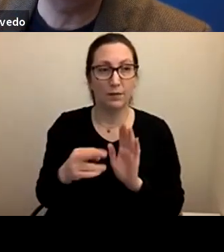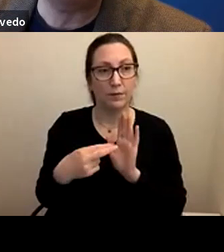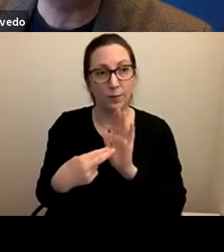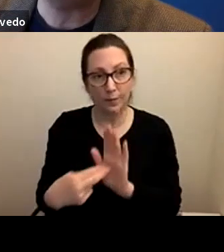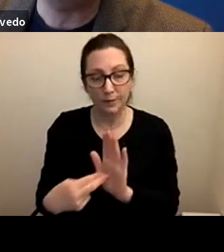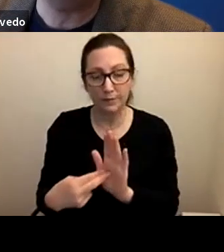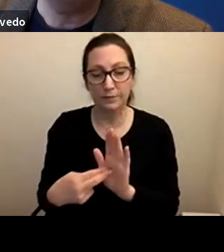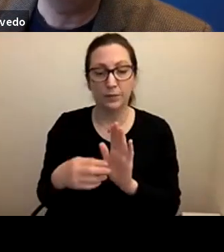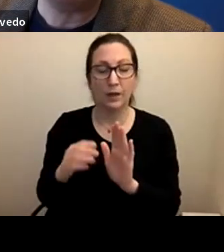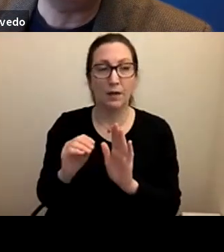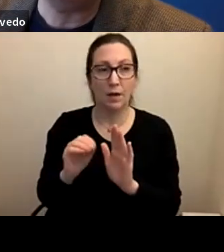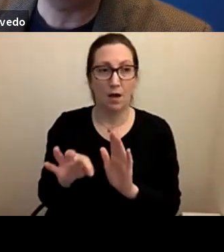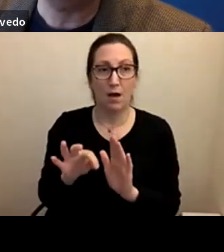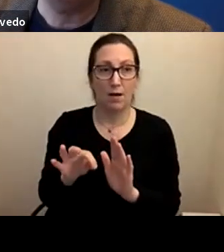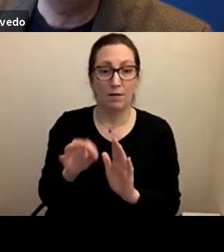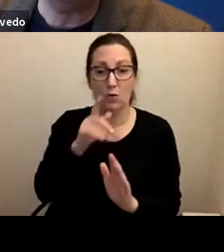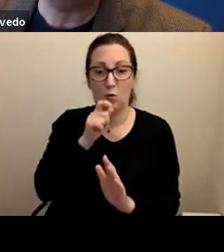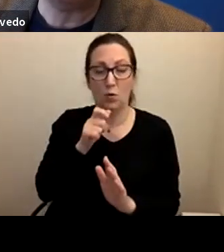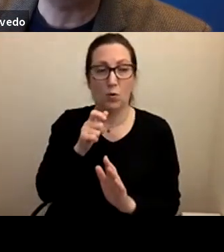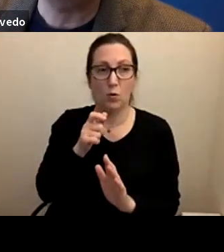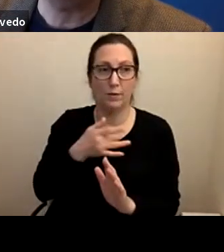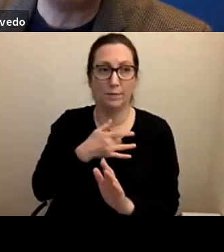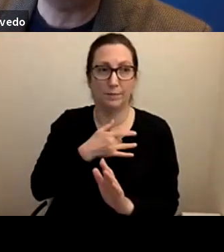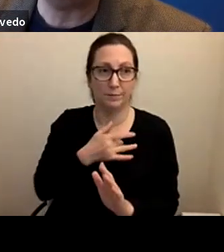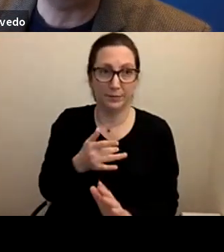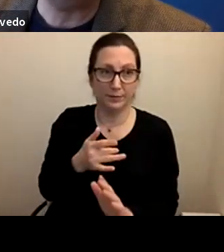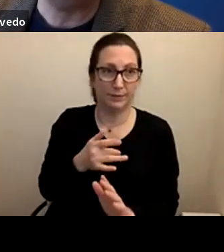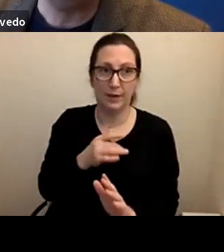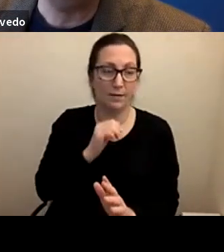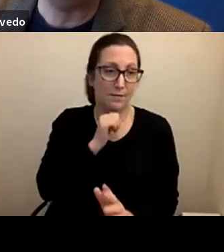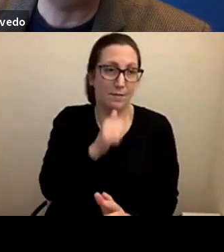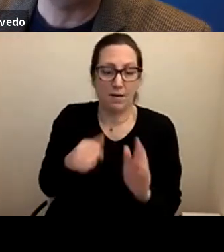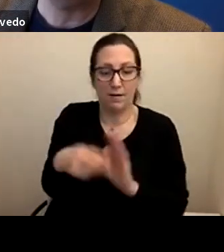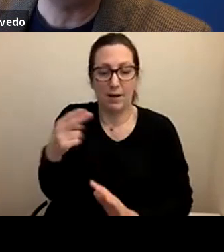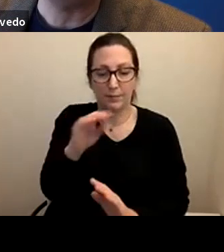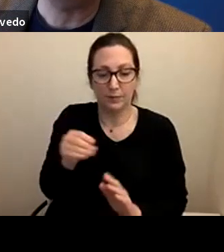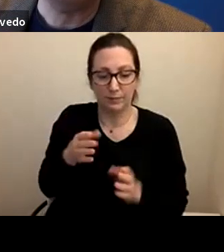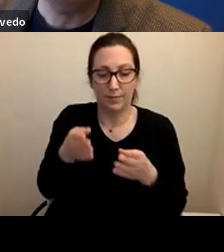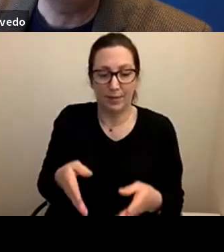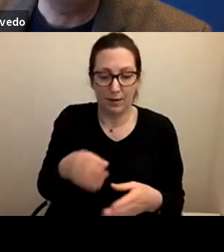historically underrepresented populations in exam schools while maintaining their